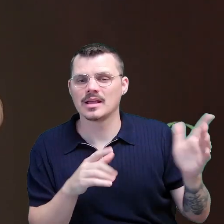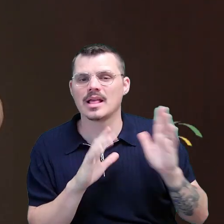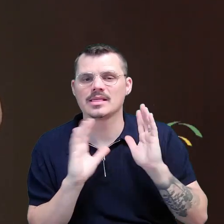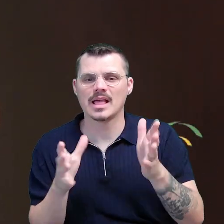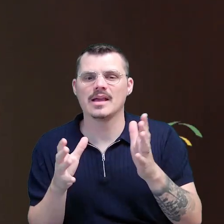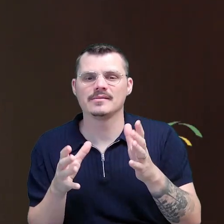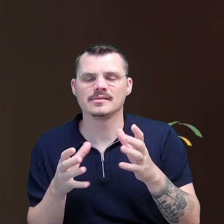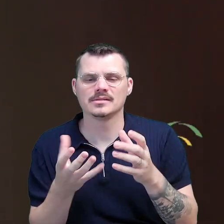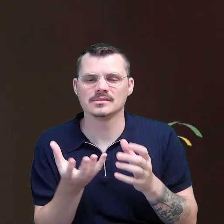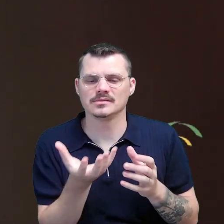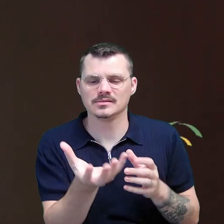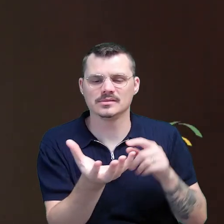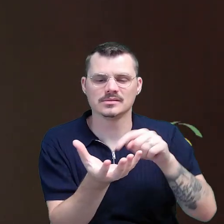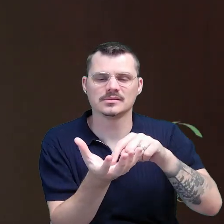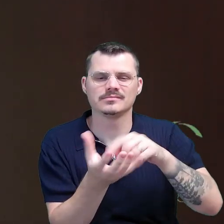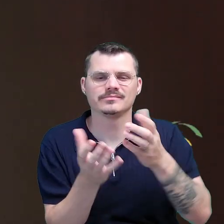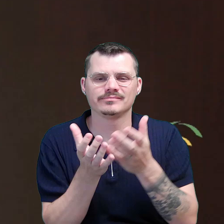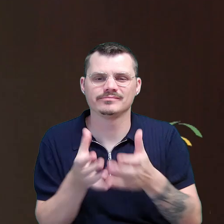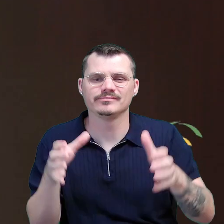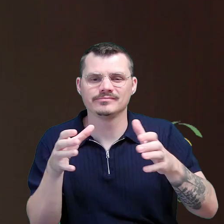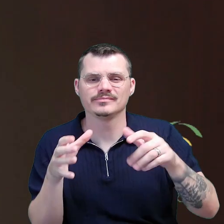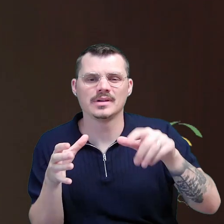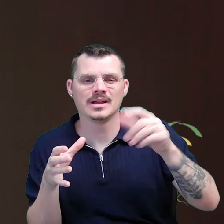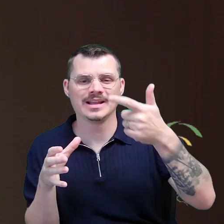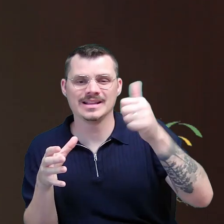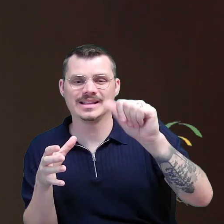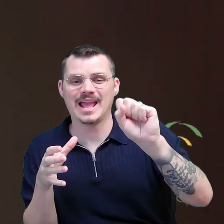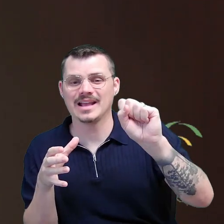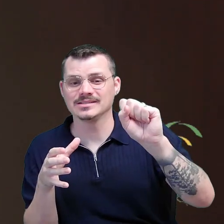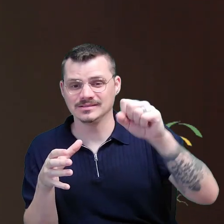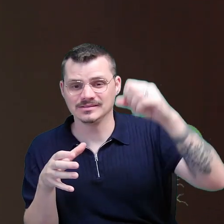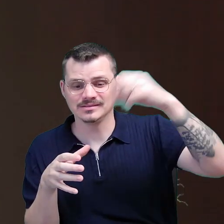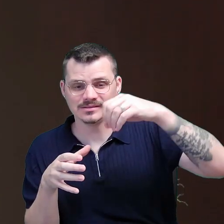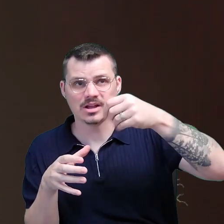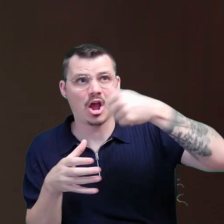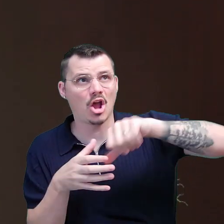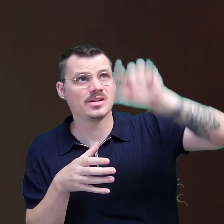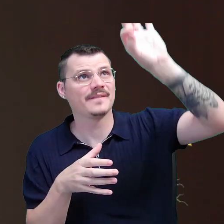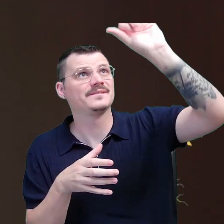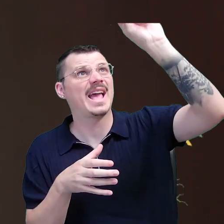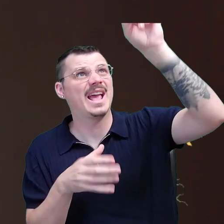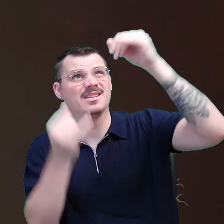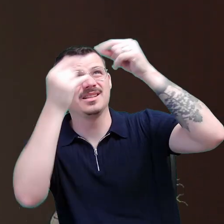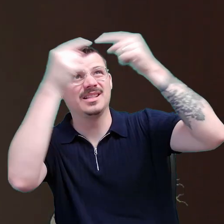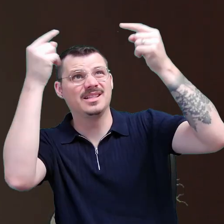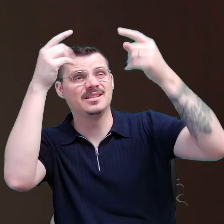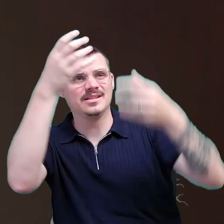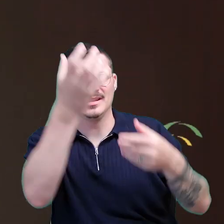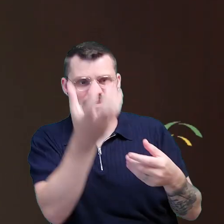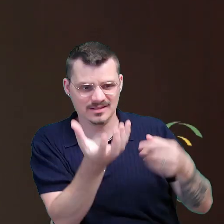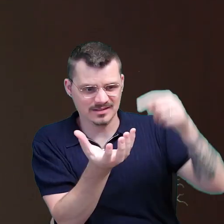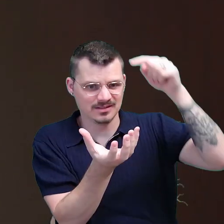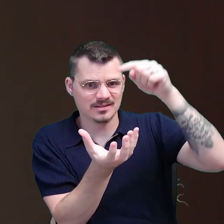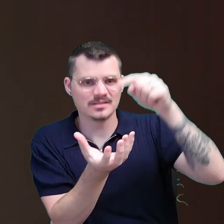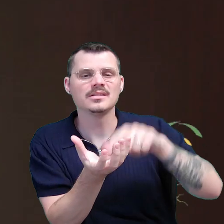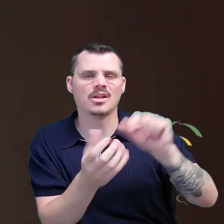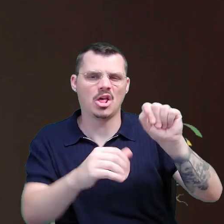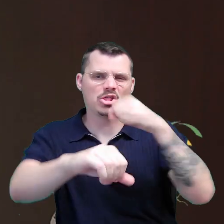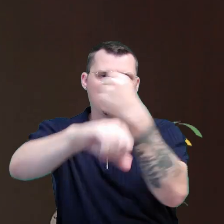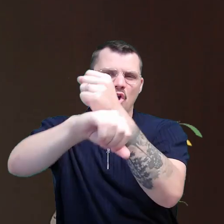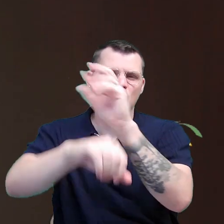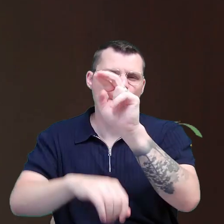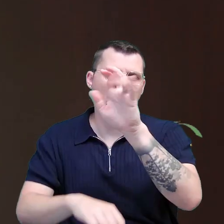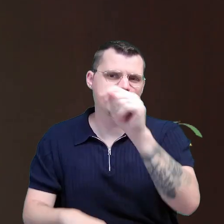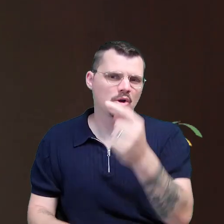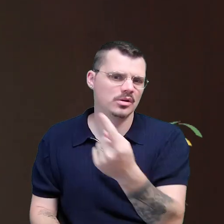left a little dish of gasoline under the ceiling fan, and then locked Robert in